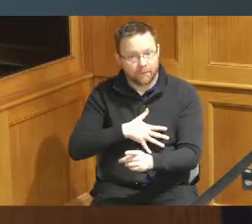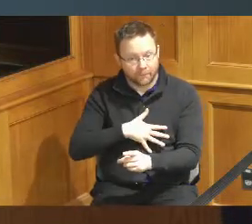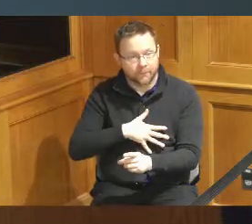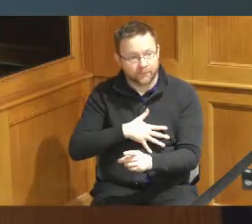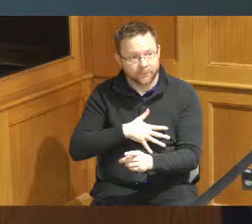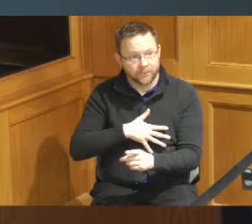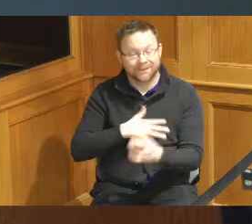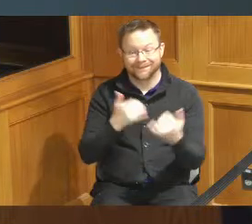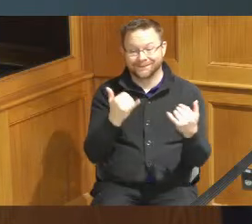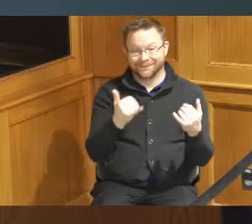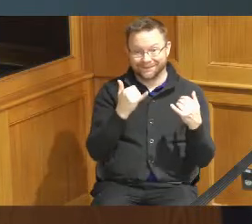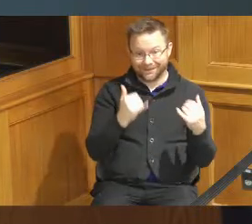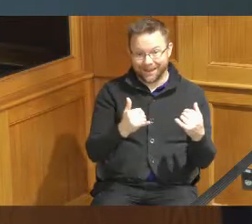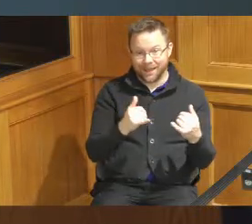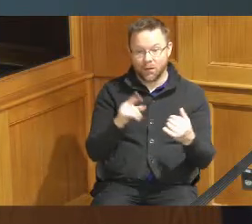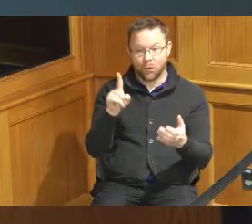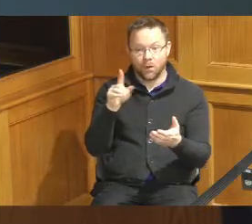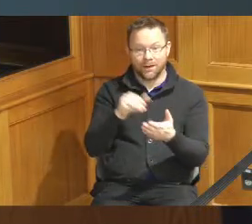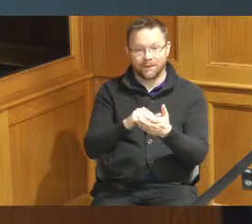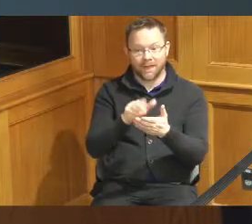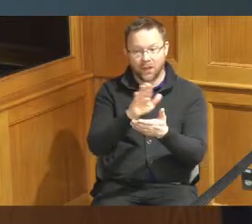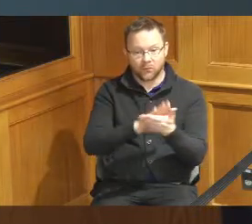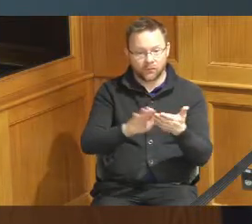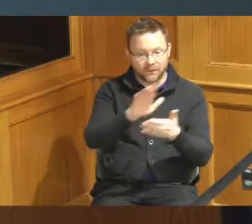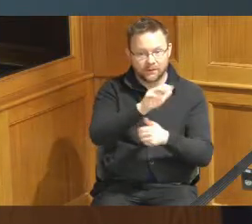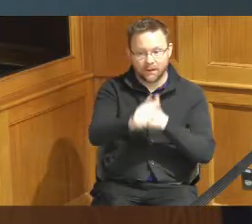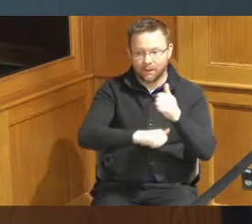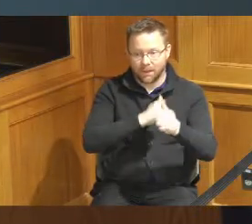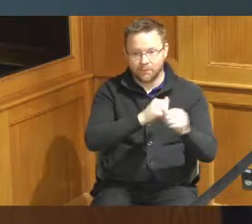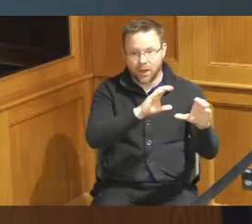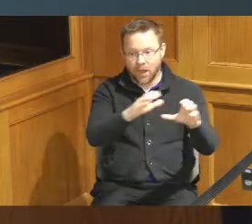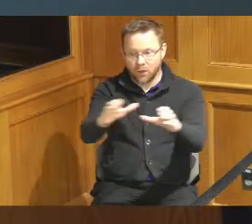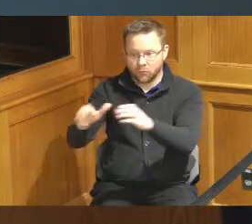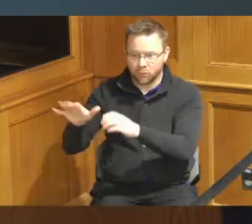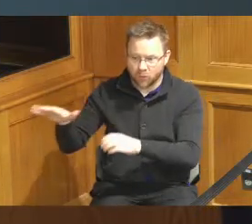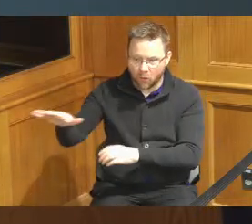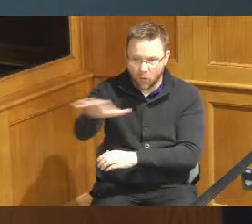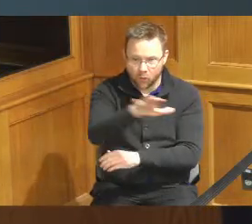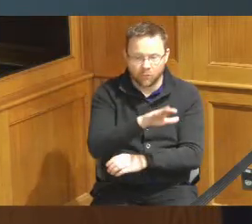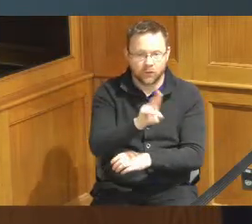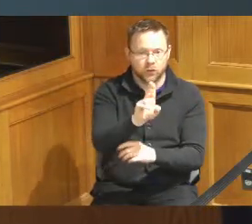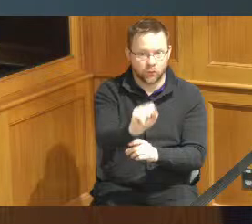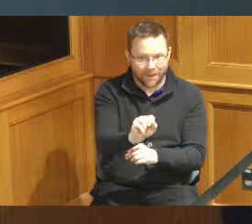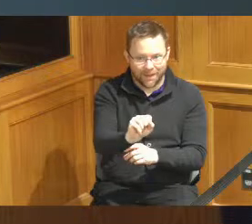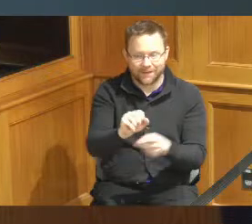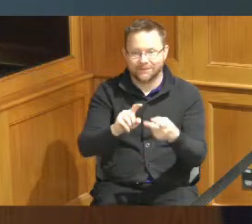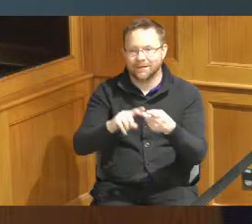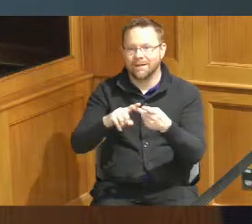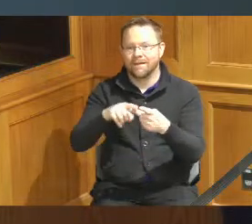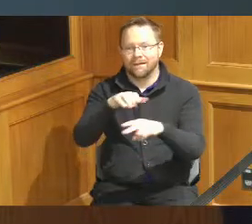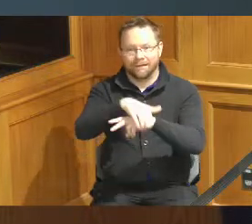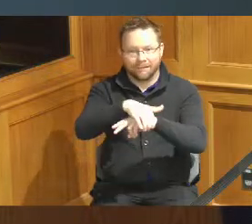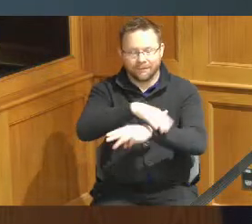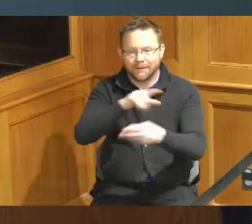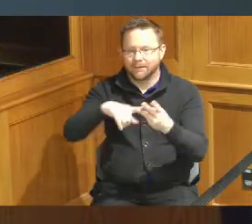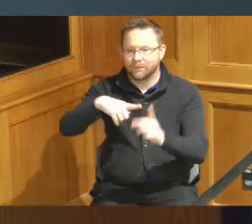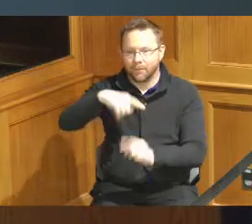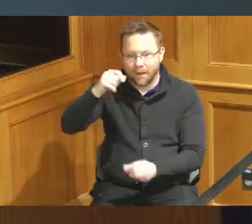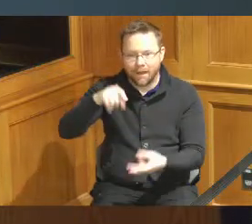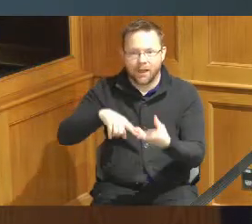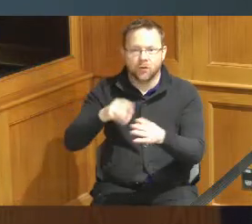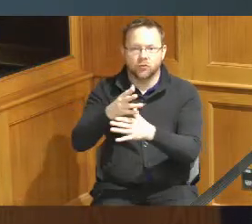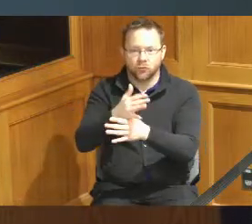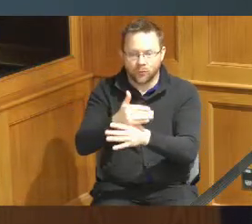and currently has 1,000 collegiate and alumni chapters located in the United States, England, Japan, Germany,